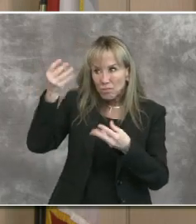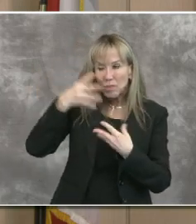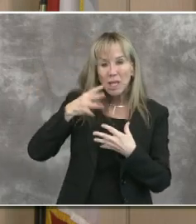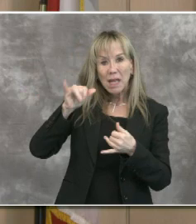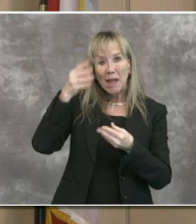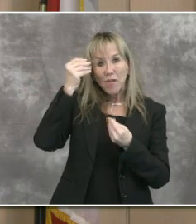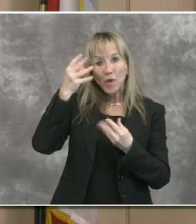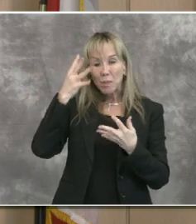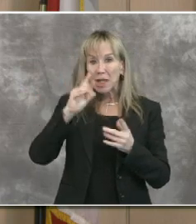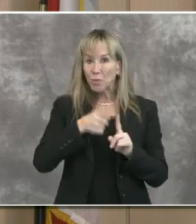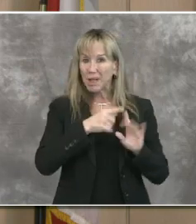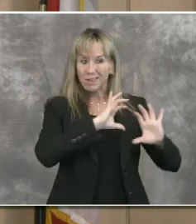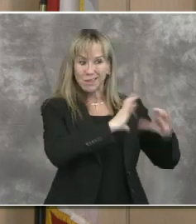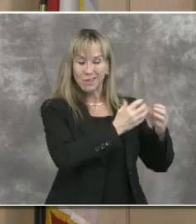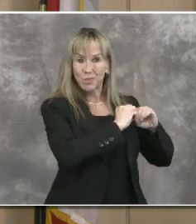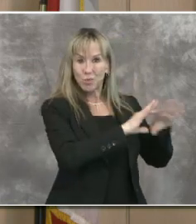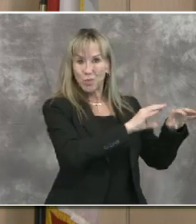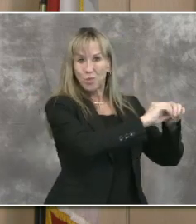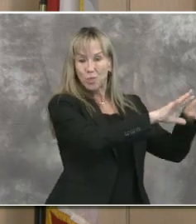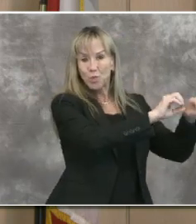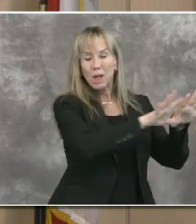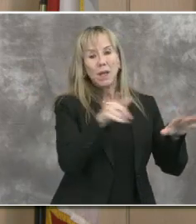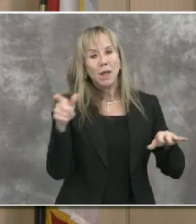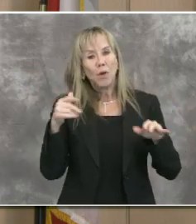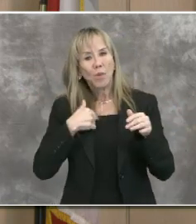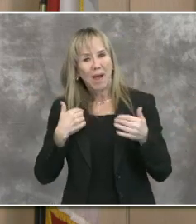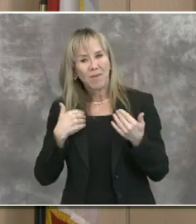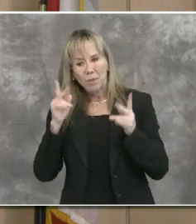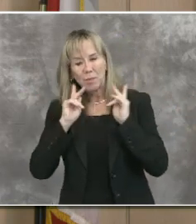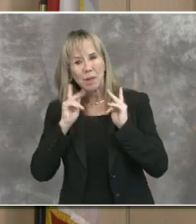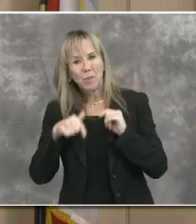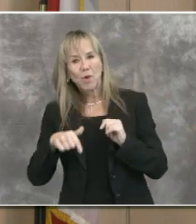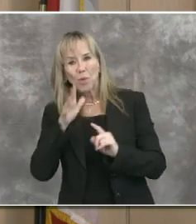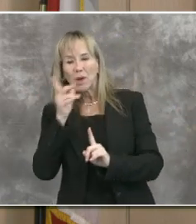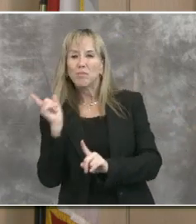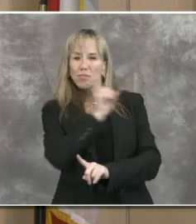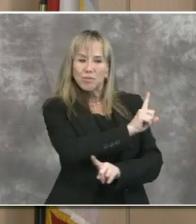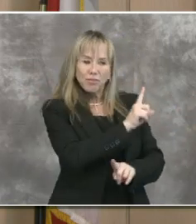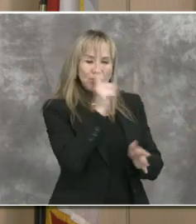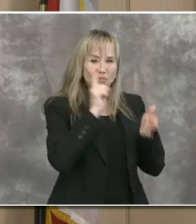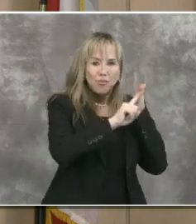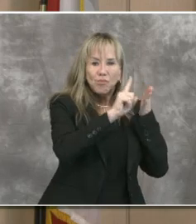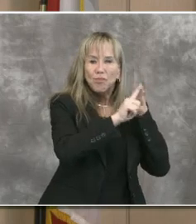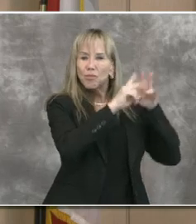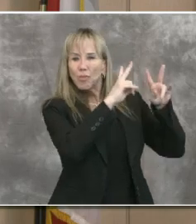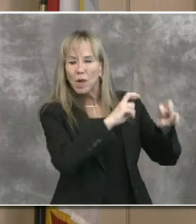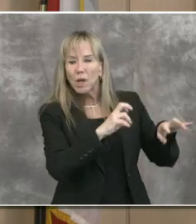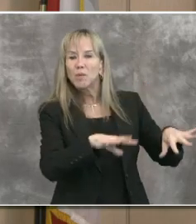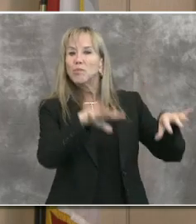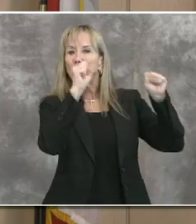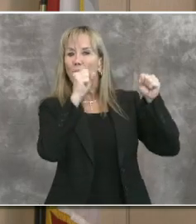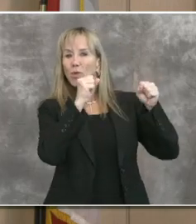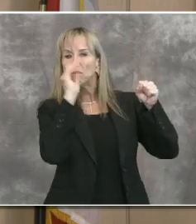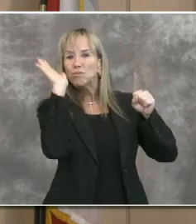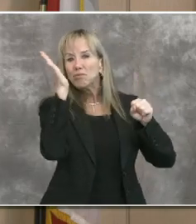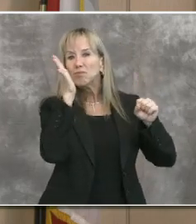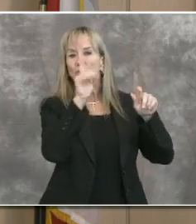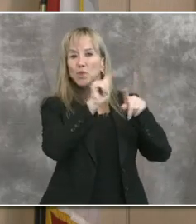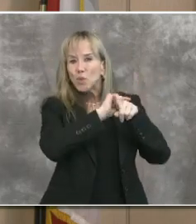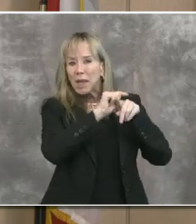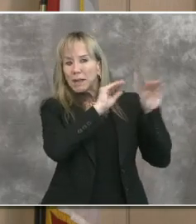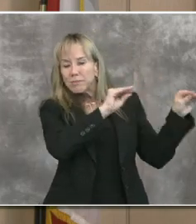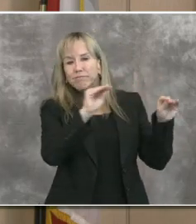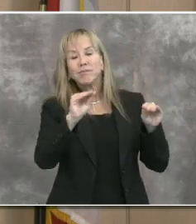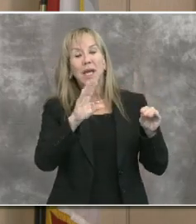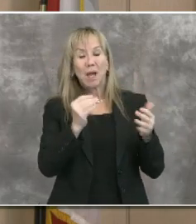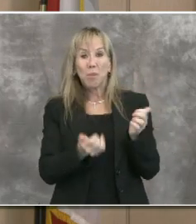facilities or community settings, we have individuals that go out and assess, conduct training, and usually